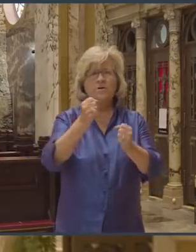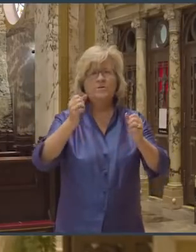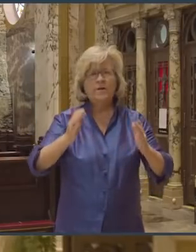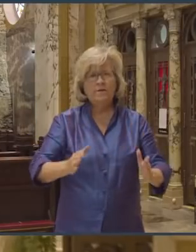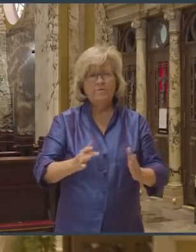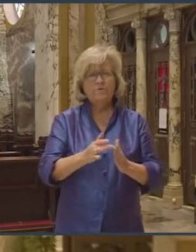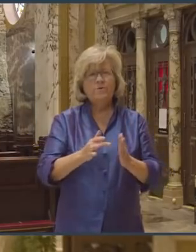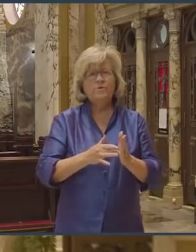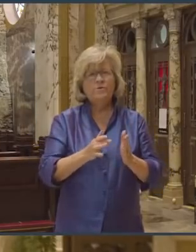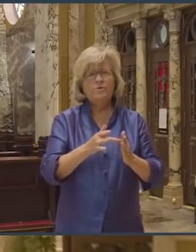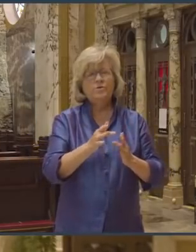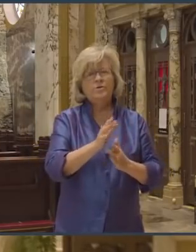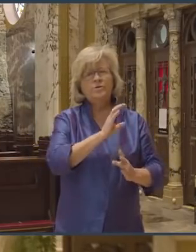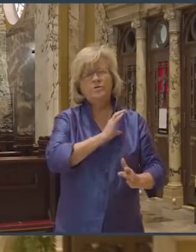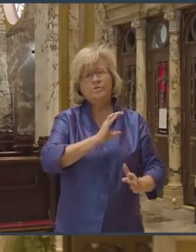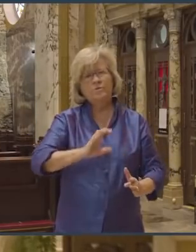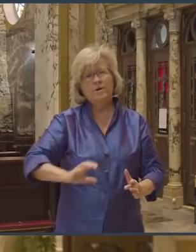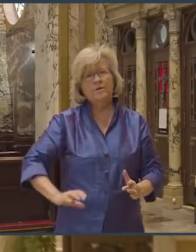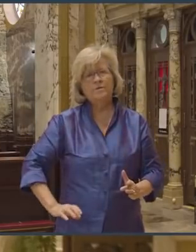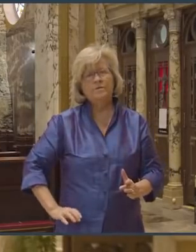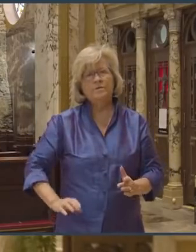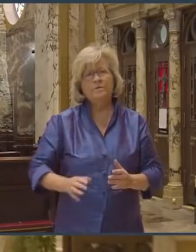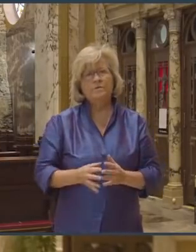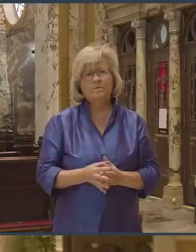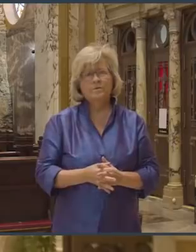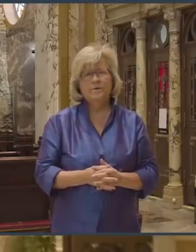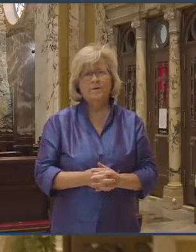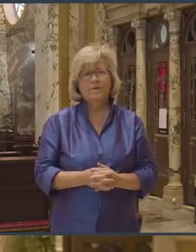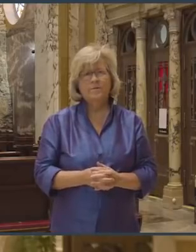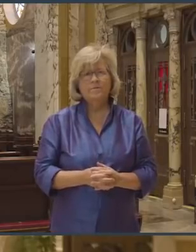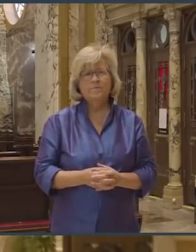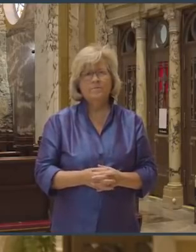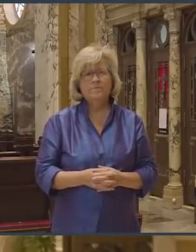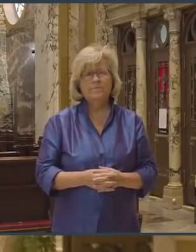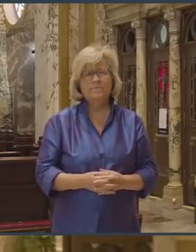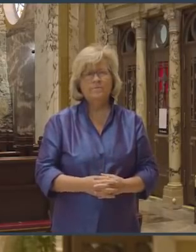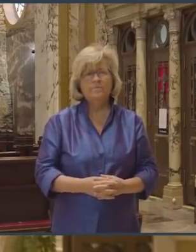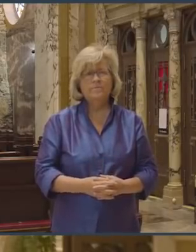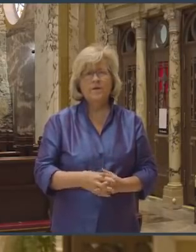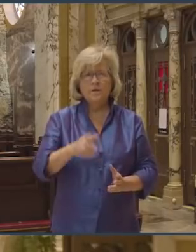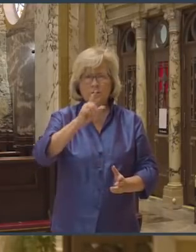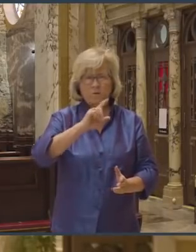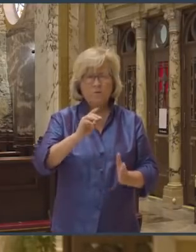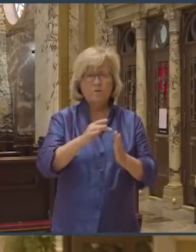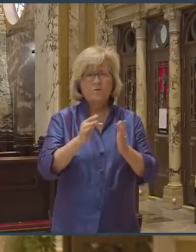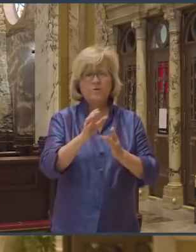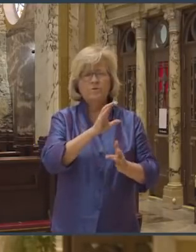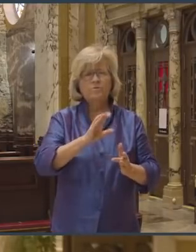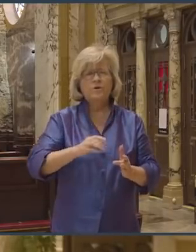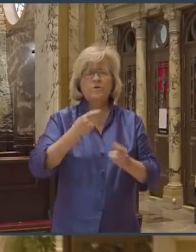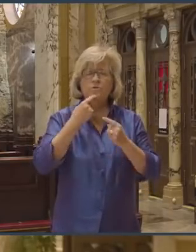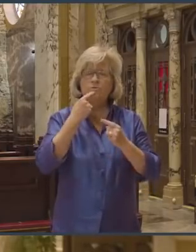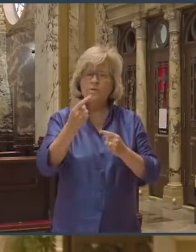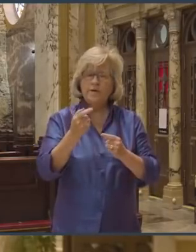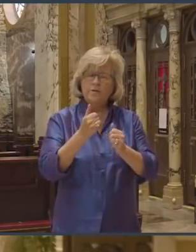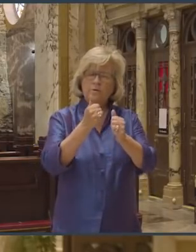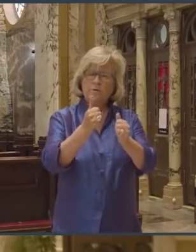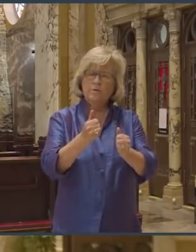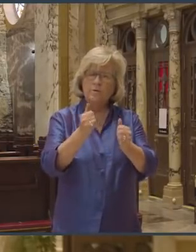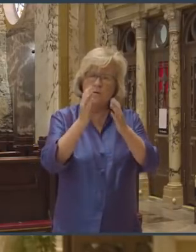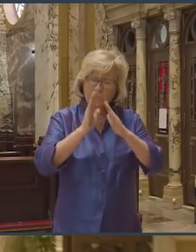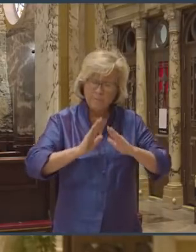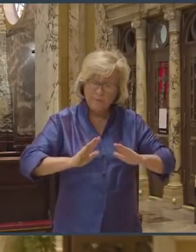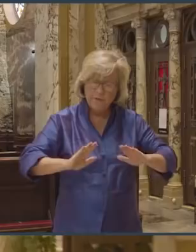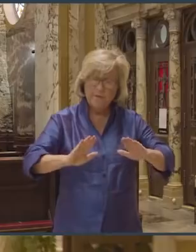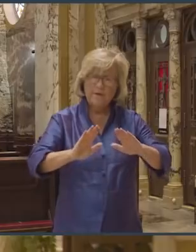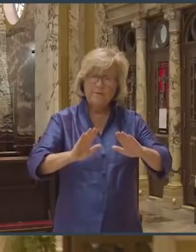Jesus Christ. For the kingdom, the power, and the glory are yours, now and forever. Lord Jesus Christ, who said to your apostles, Peace I